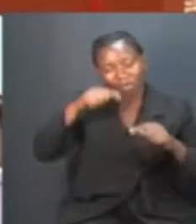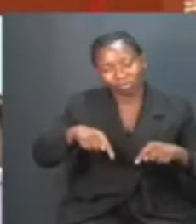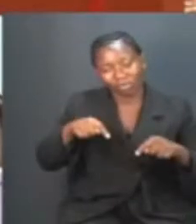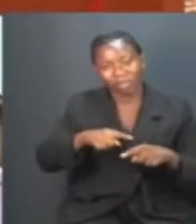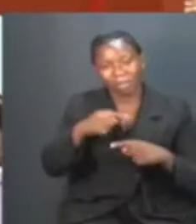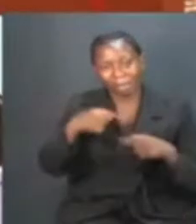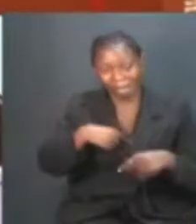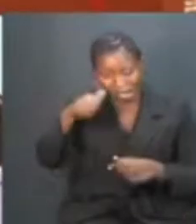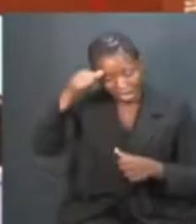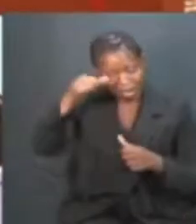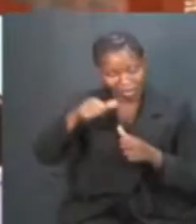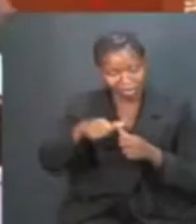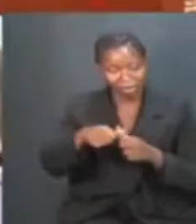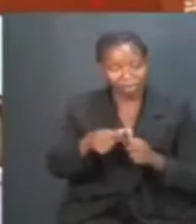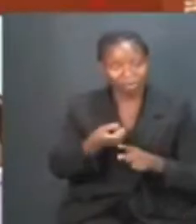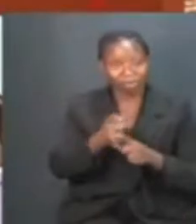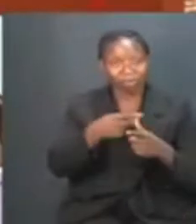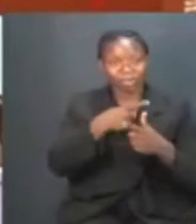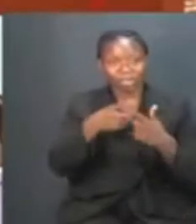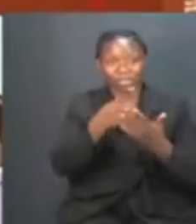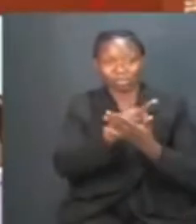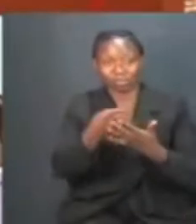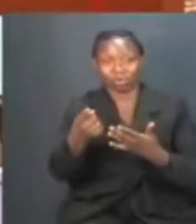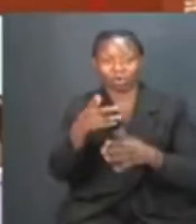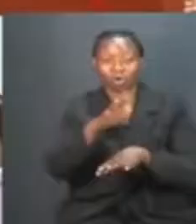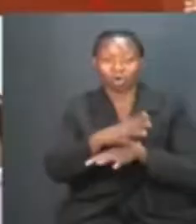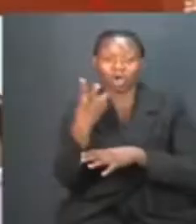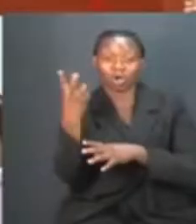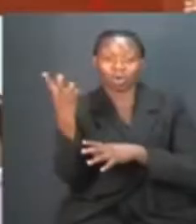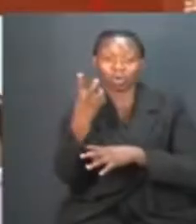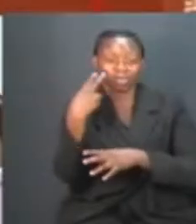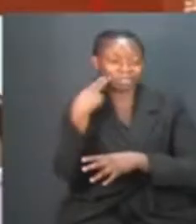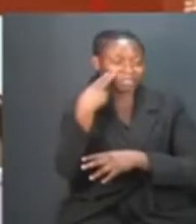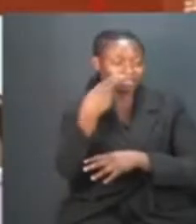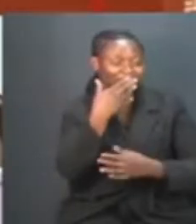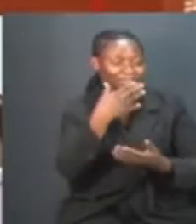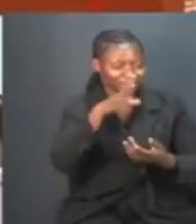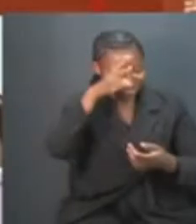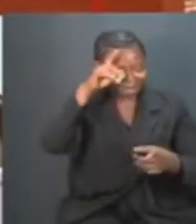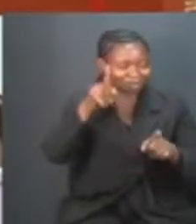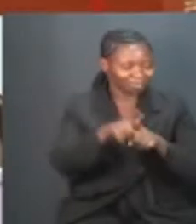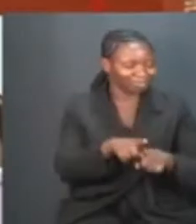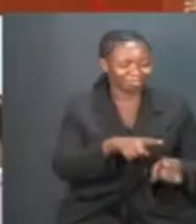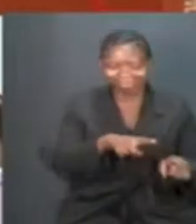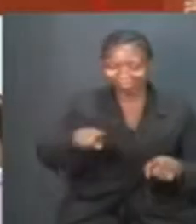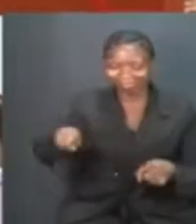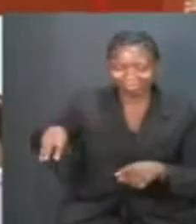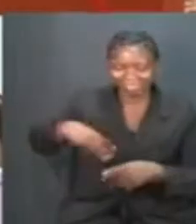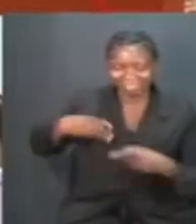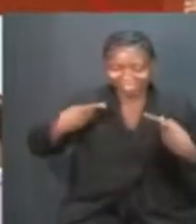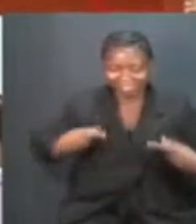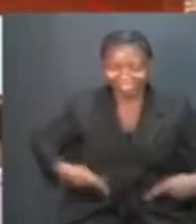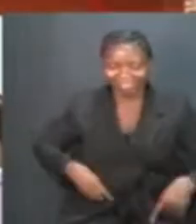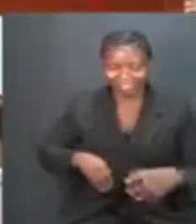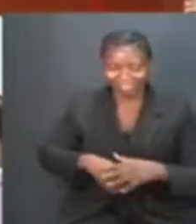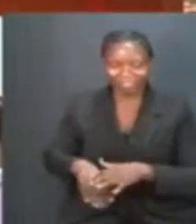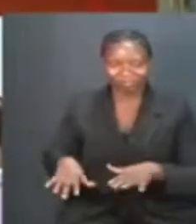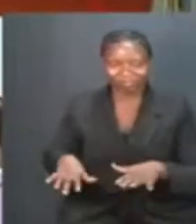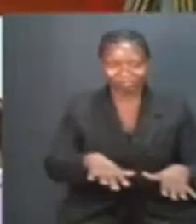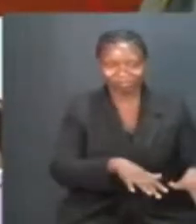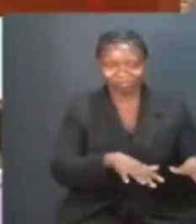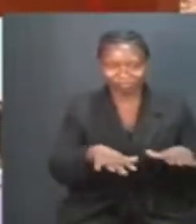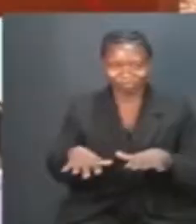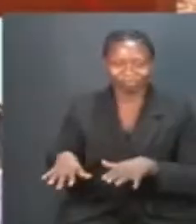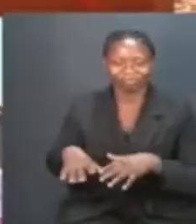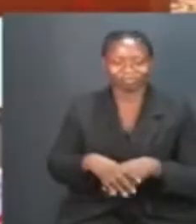I know from next week, I will see my good brother Habib dressed in the proverbial attire that he's